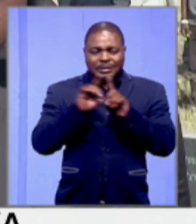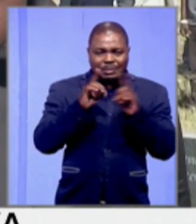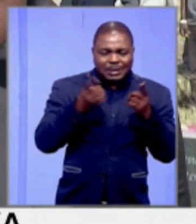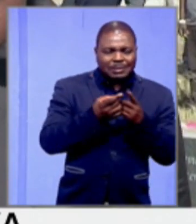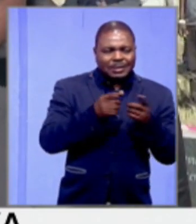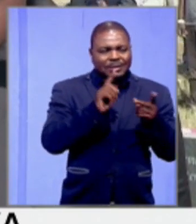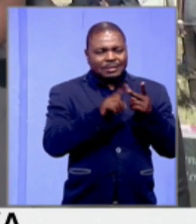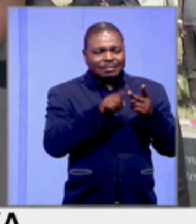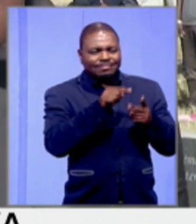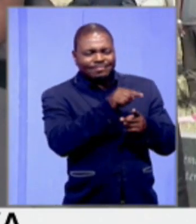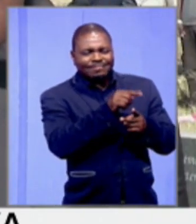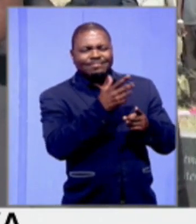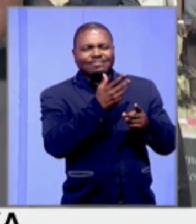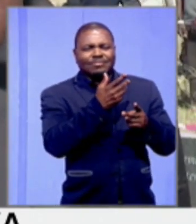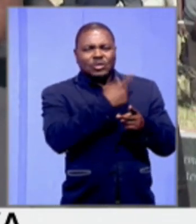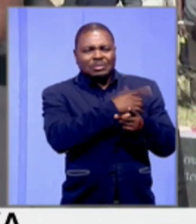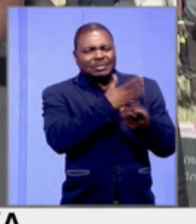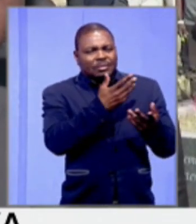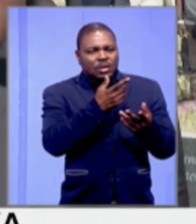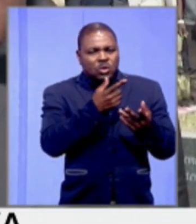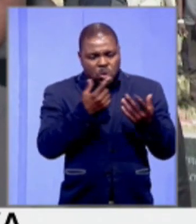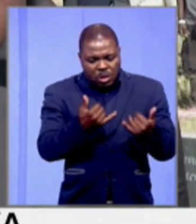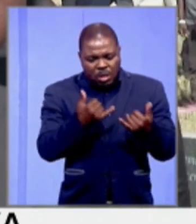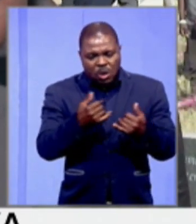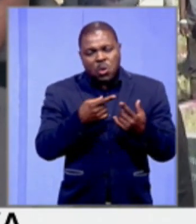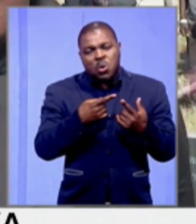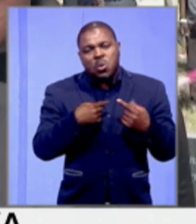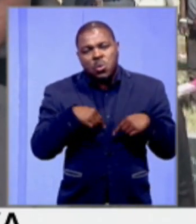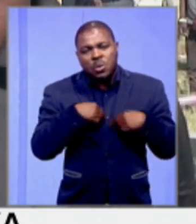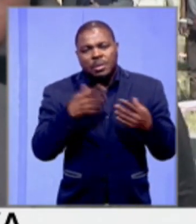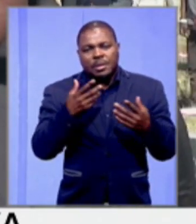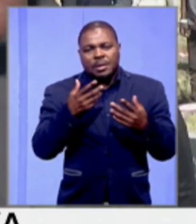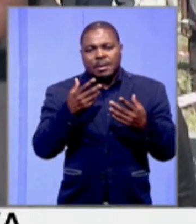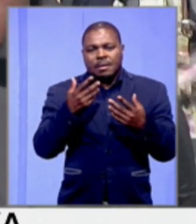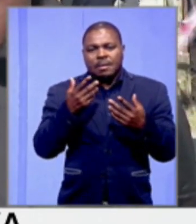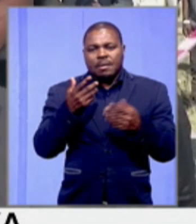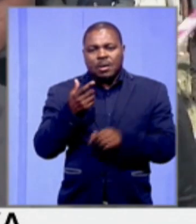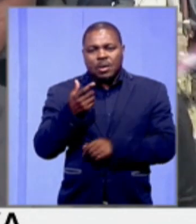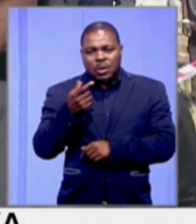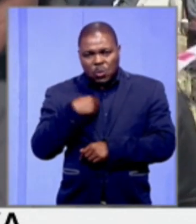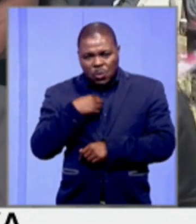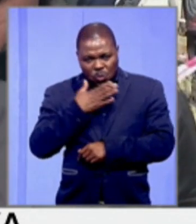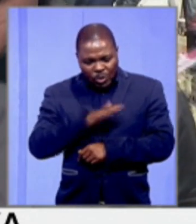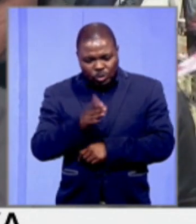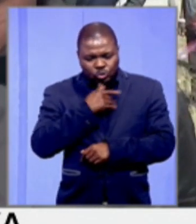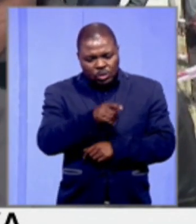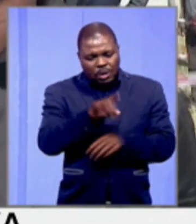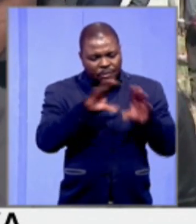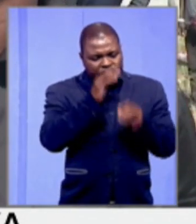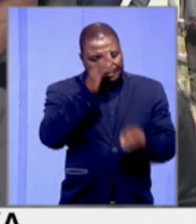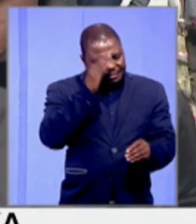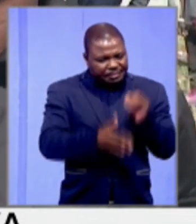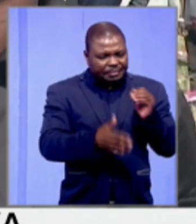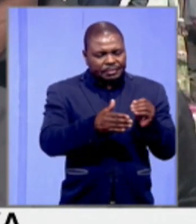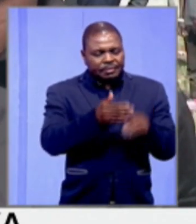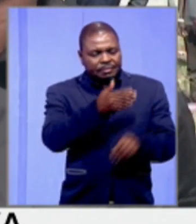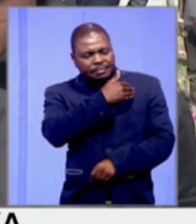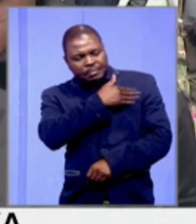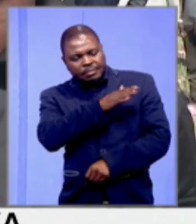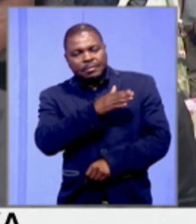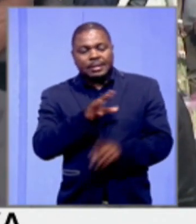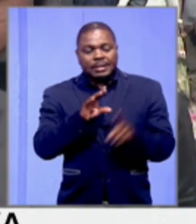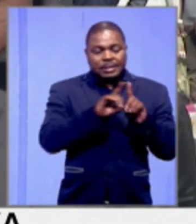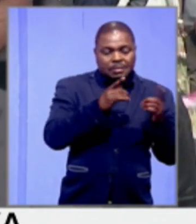but at least now on re mogo mokganyeng, we want to seek closure. Both department